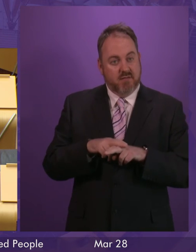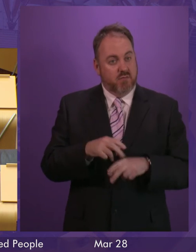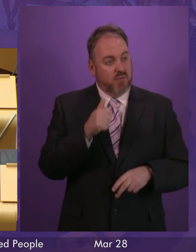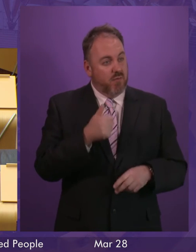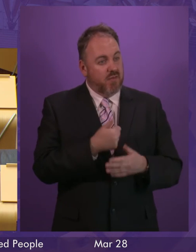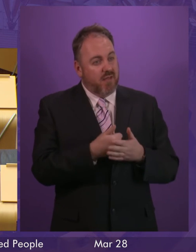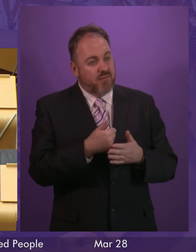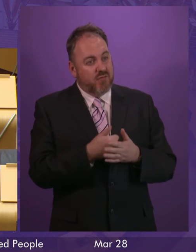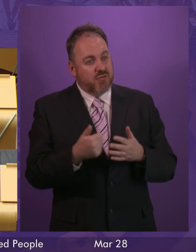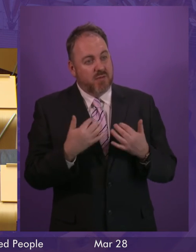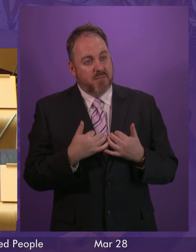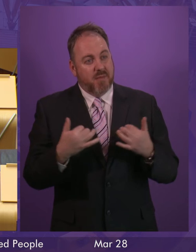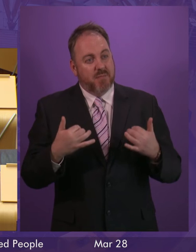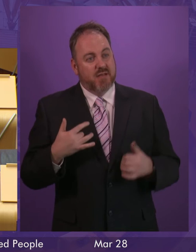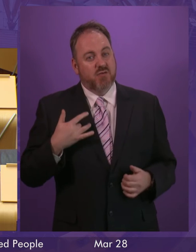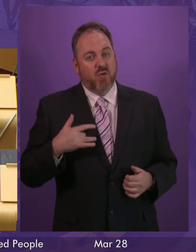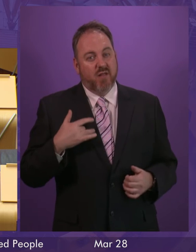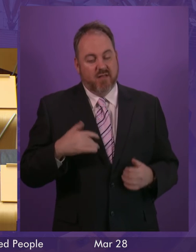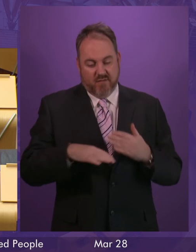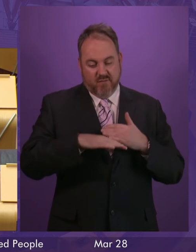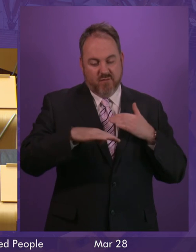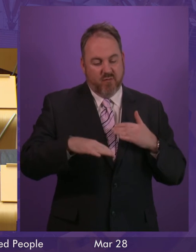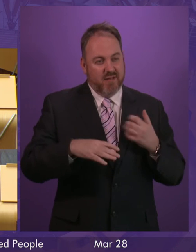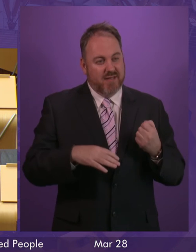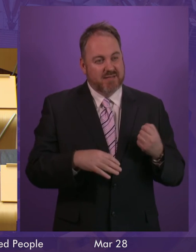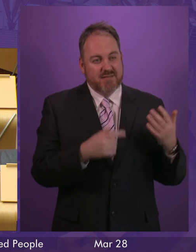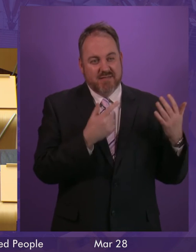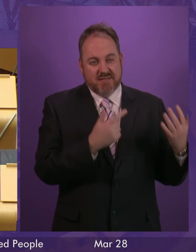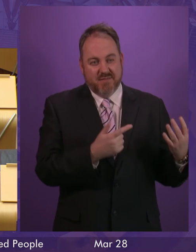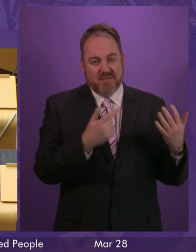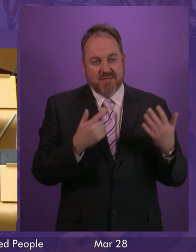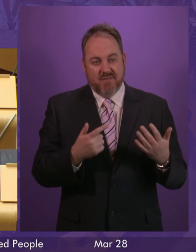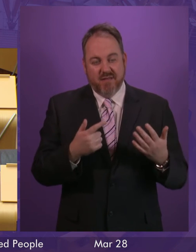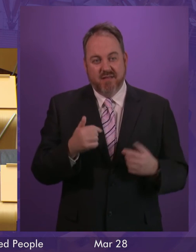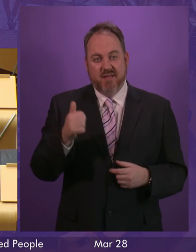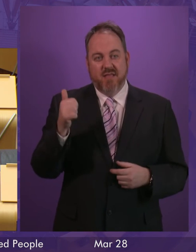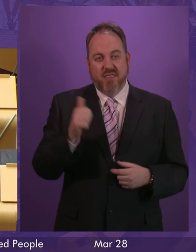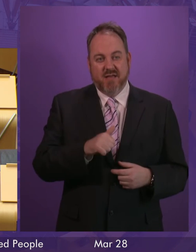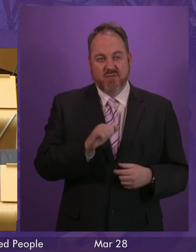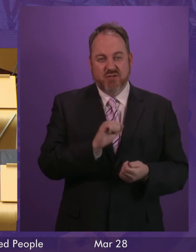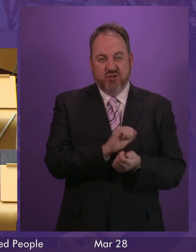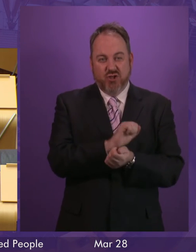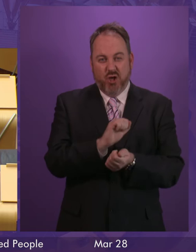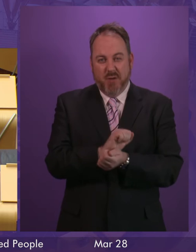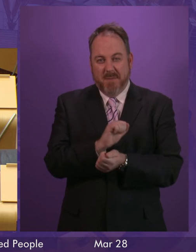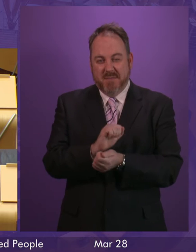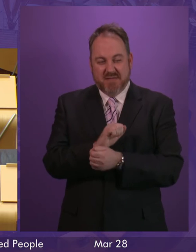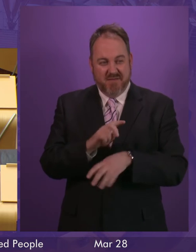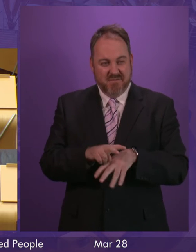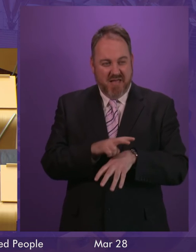toilet floor has, on average, 77,000 germs and viruses.